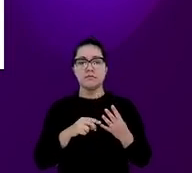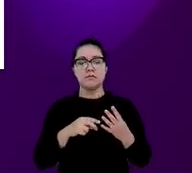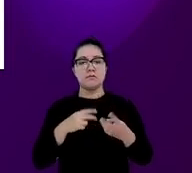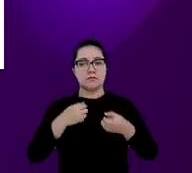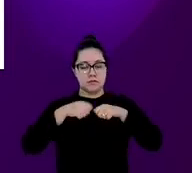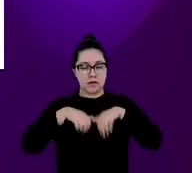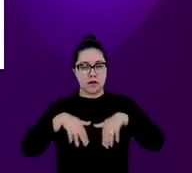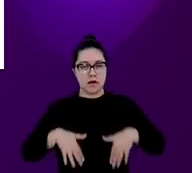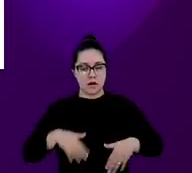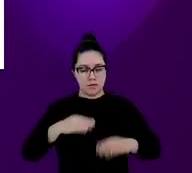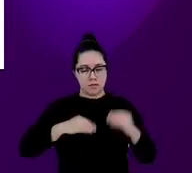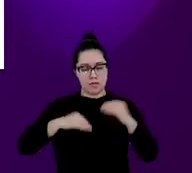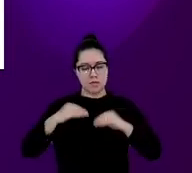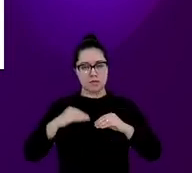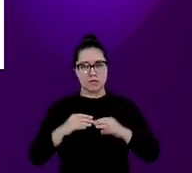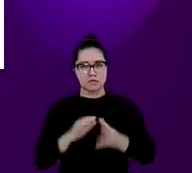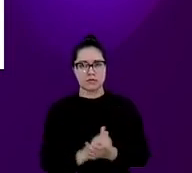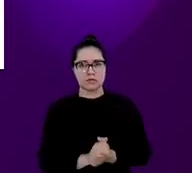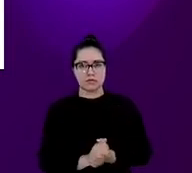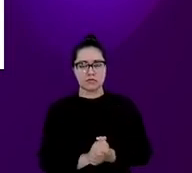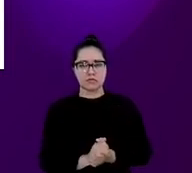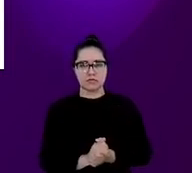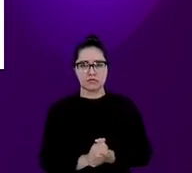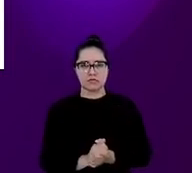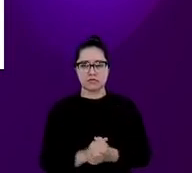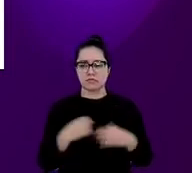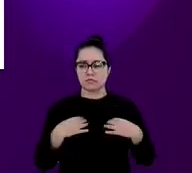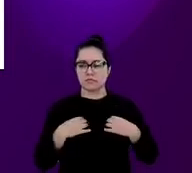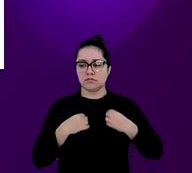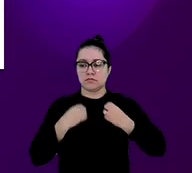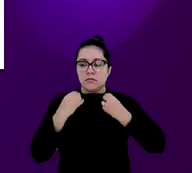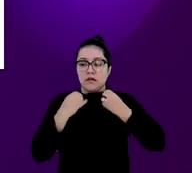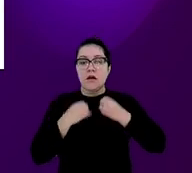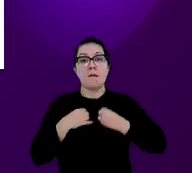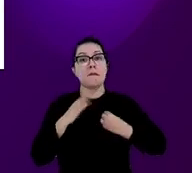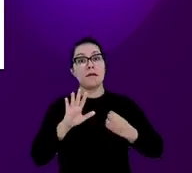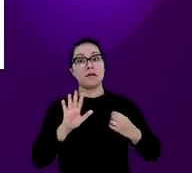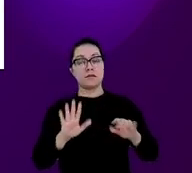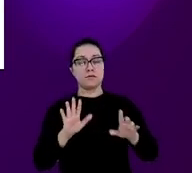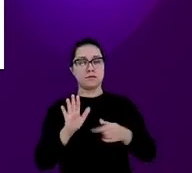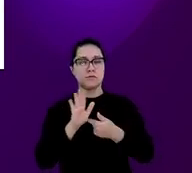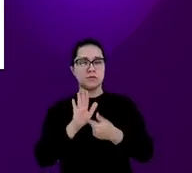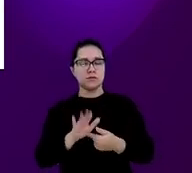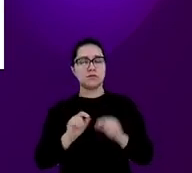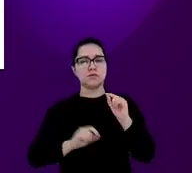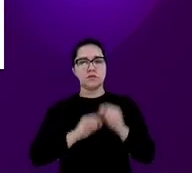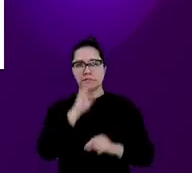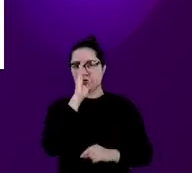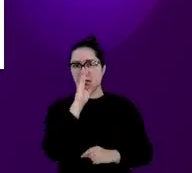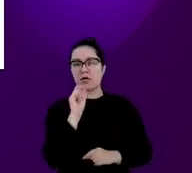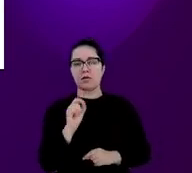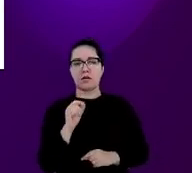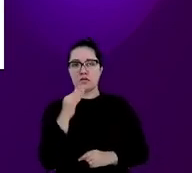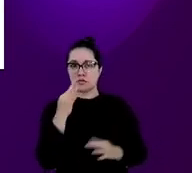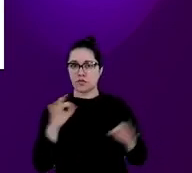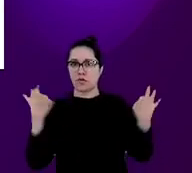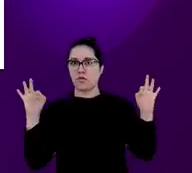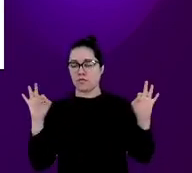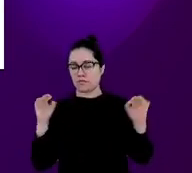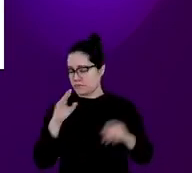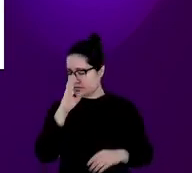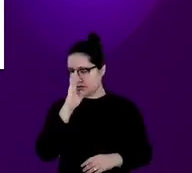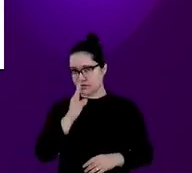But here we are talking much more about pain. And we found out that the dosimetry, when it